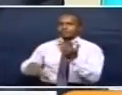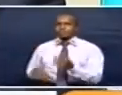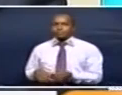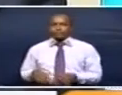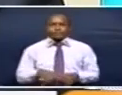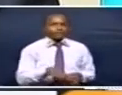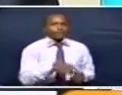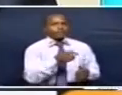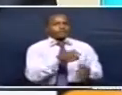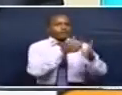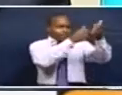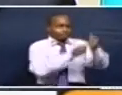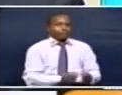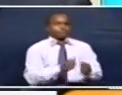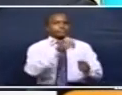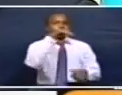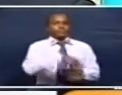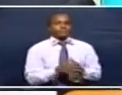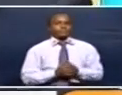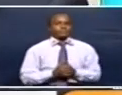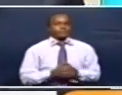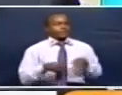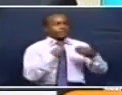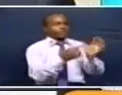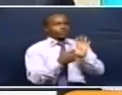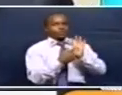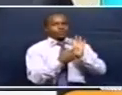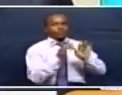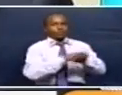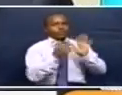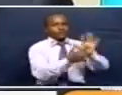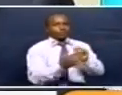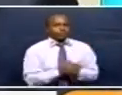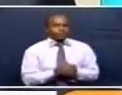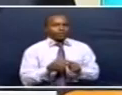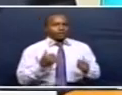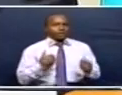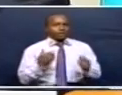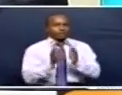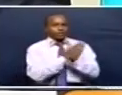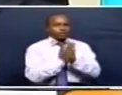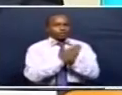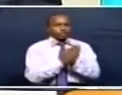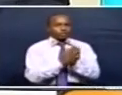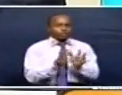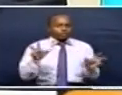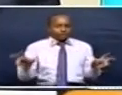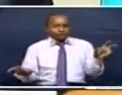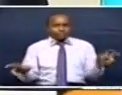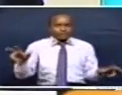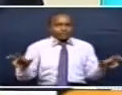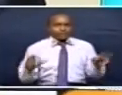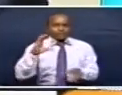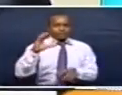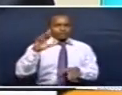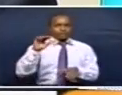pull her down. There you go. Let me give you a good example. There's a story told of crabs, you know, crabs, mm-hmm. crabs mm-hmm.